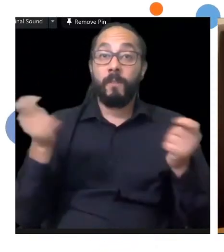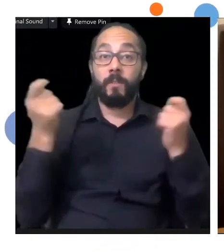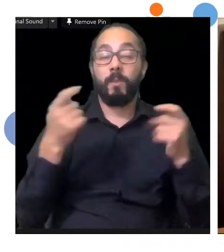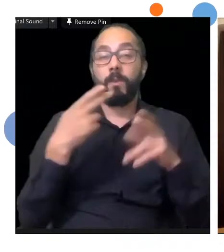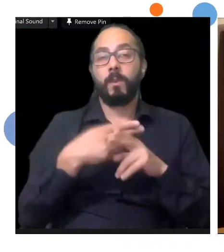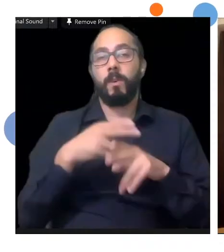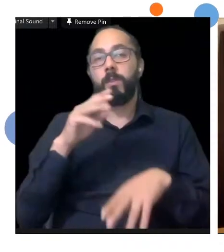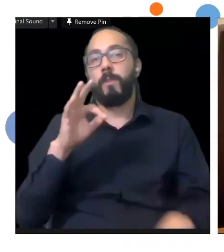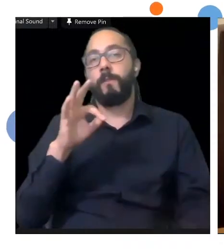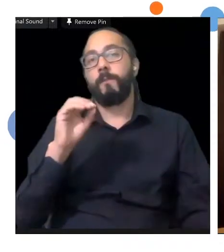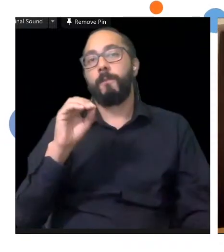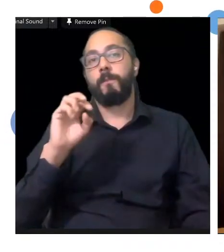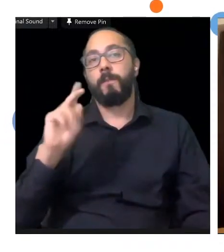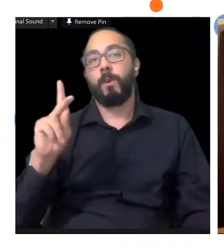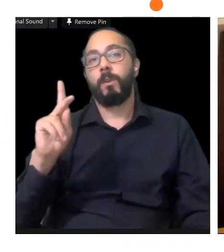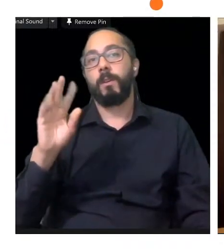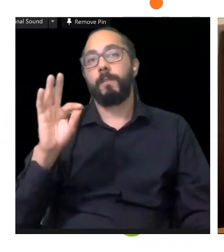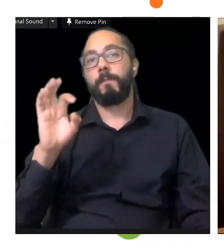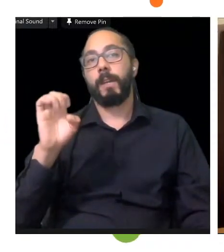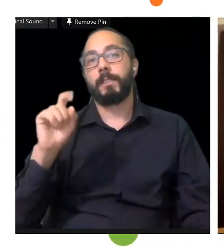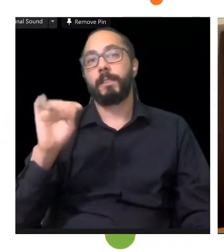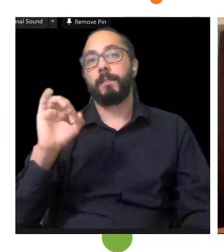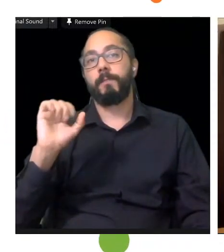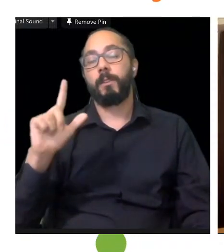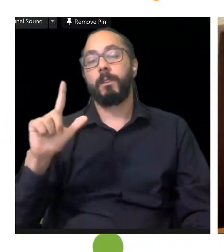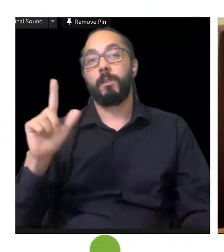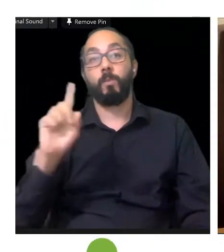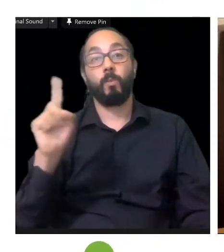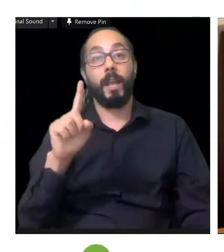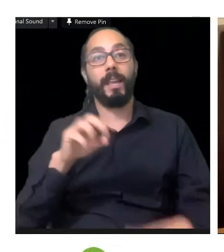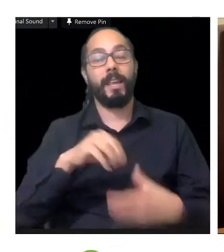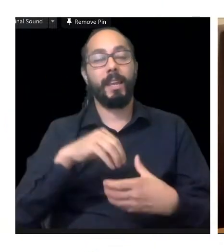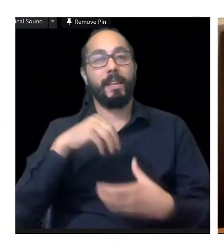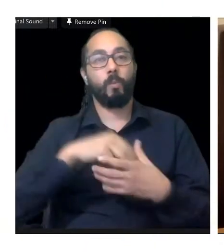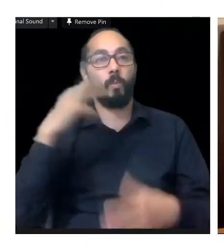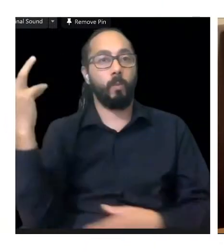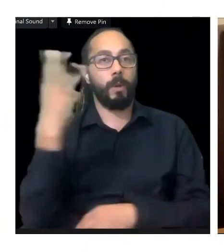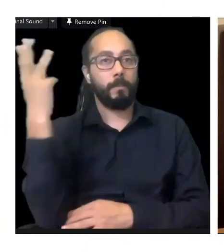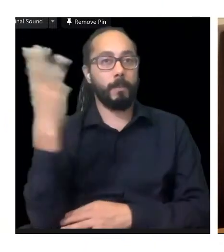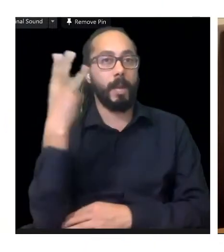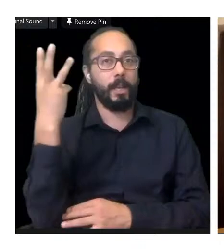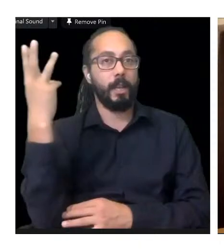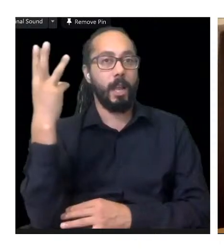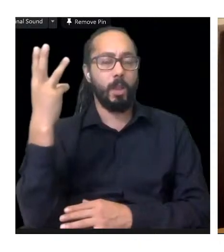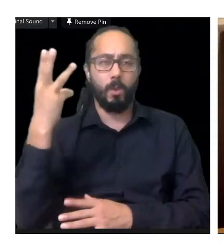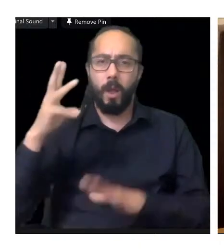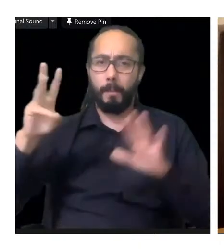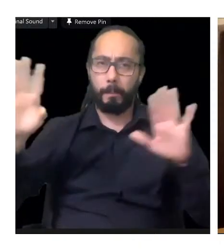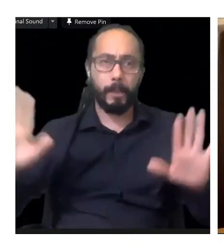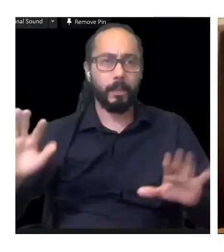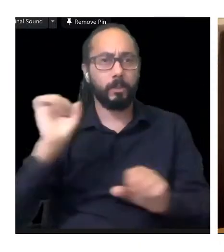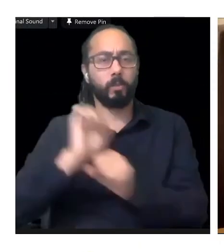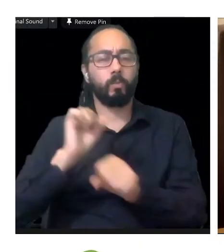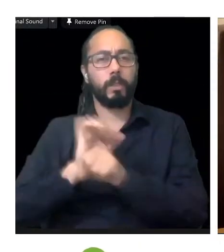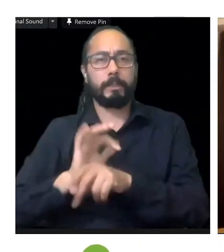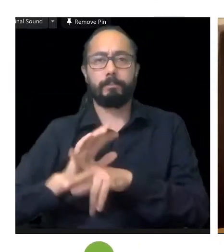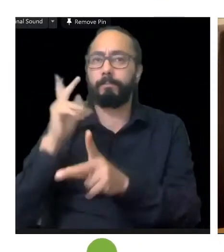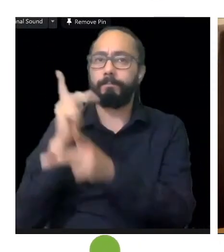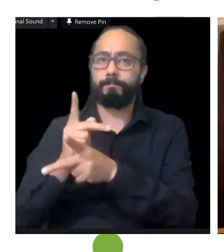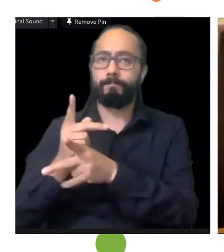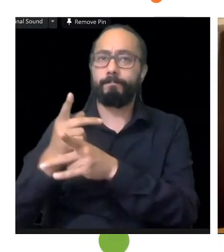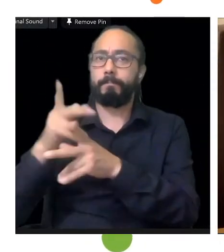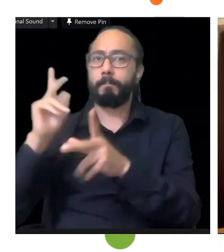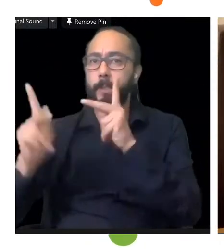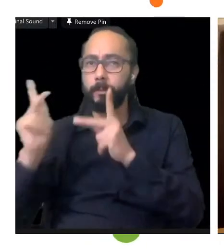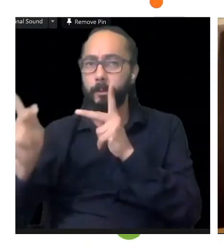in Winnipeg that's making a lot of great strides in terms of retaining engagement and retaining a real connection to